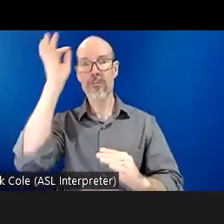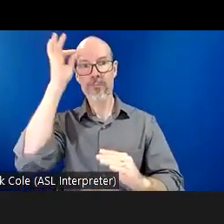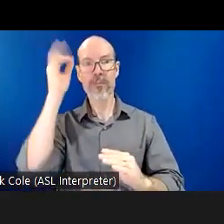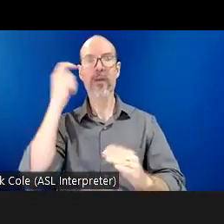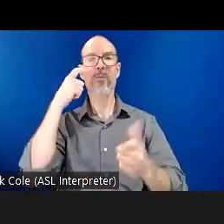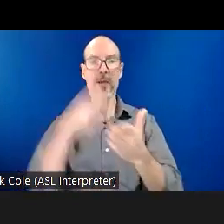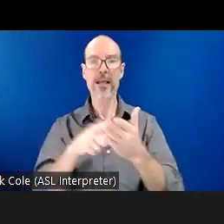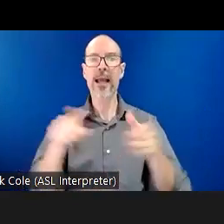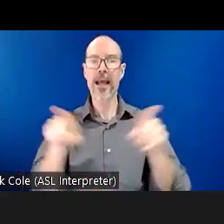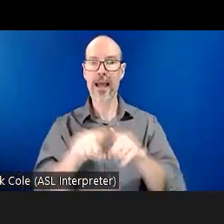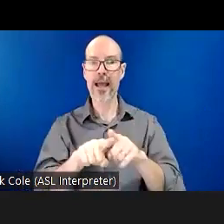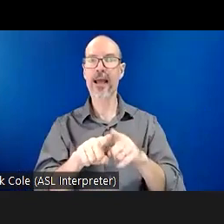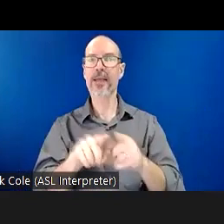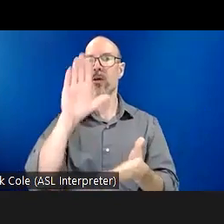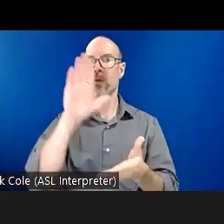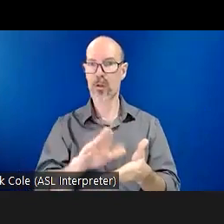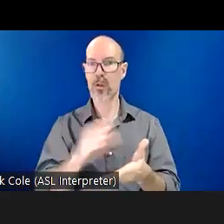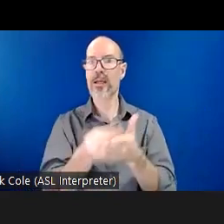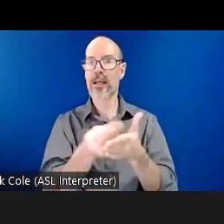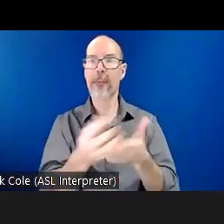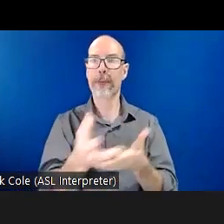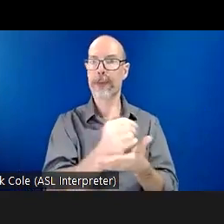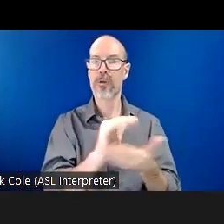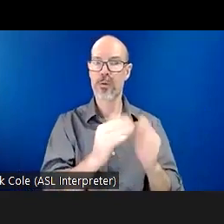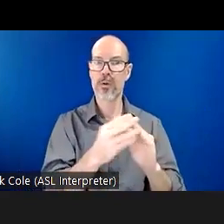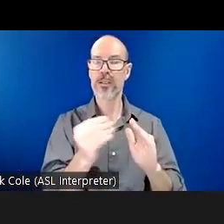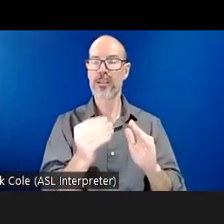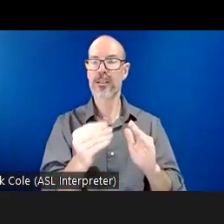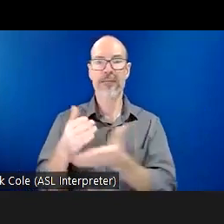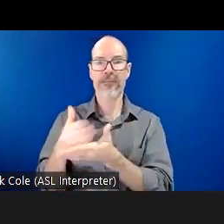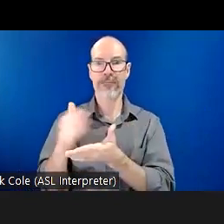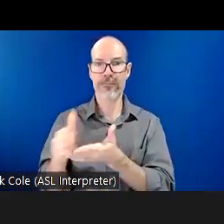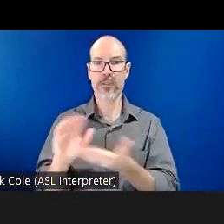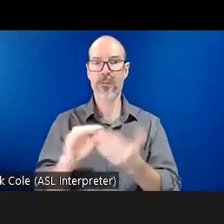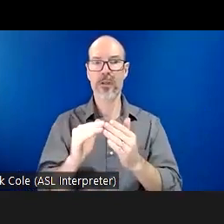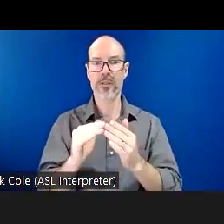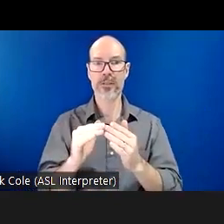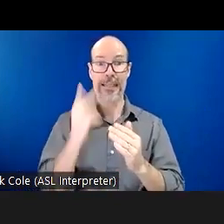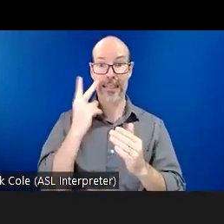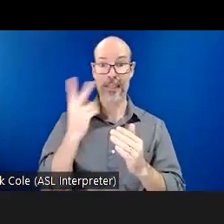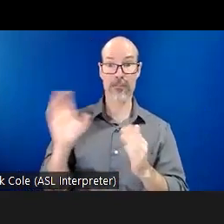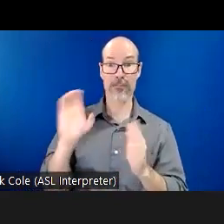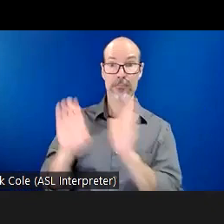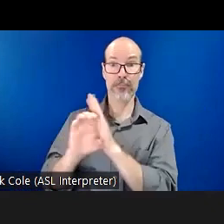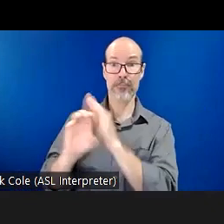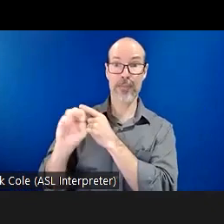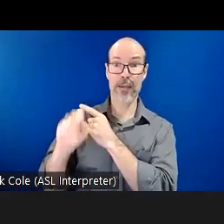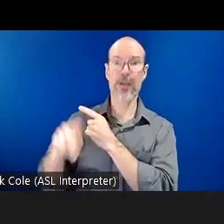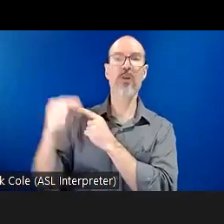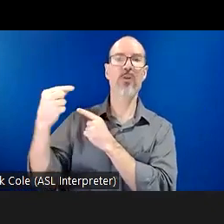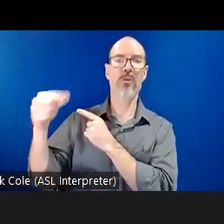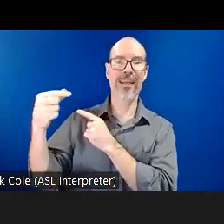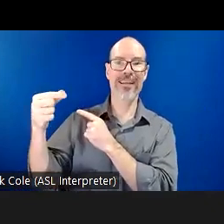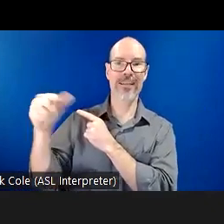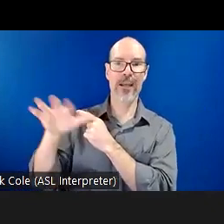the ones that are marked in green on this map. And the goal of this program is to design programs that actually target